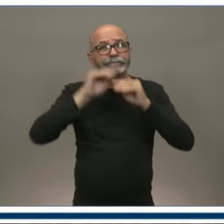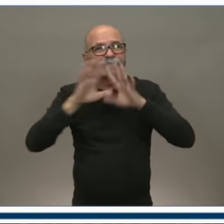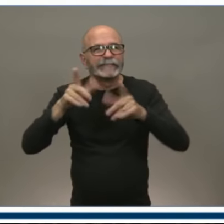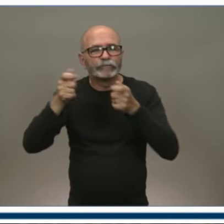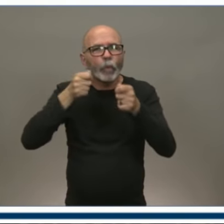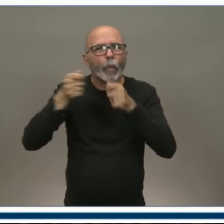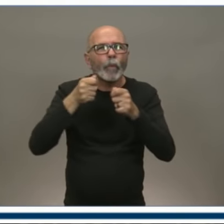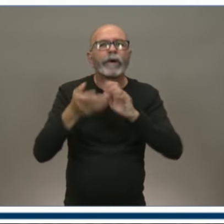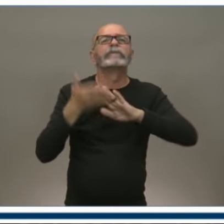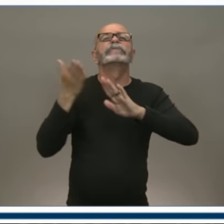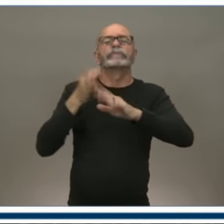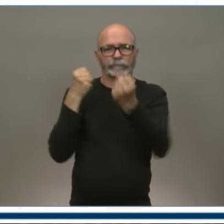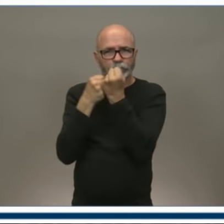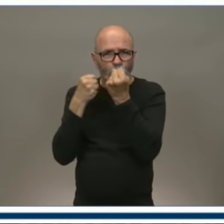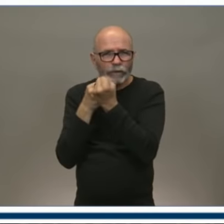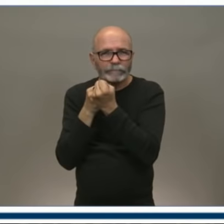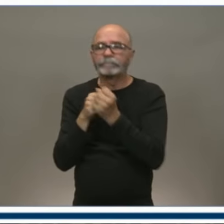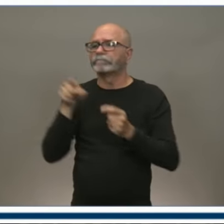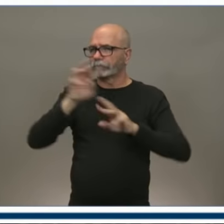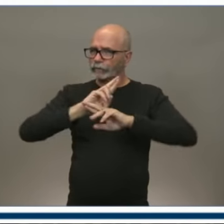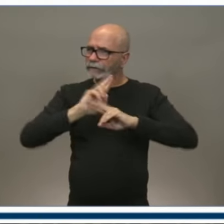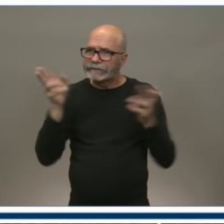facilities. We now actually